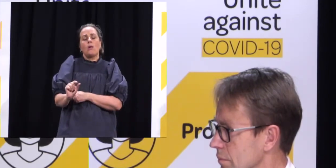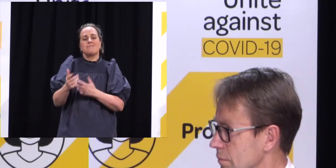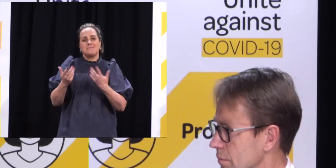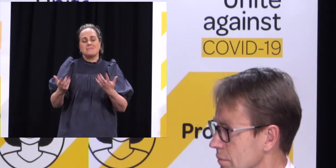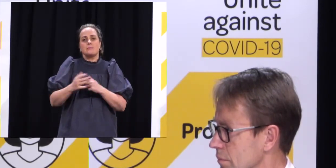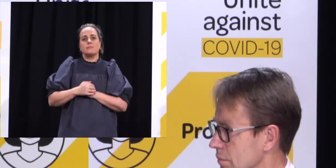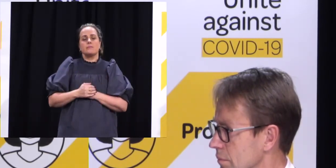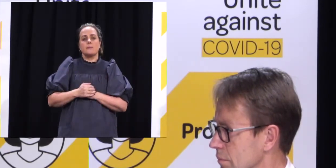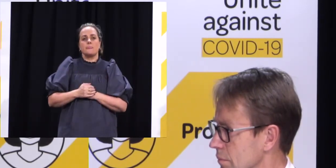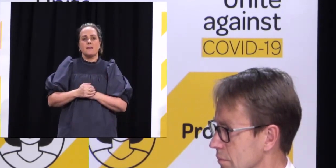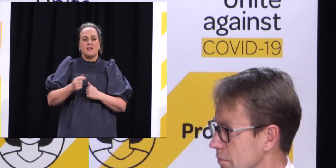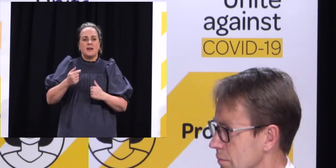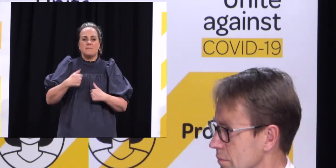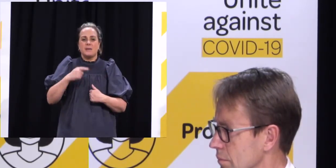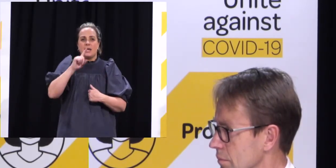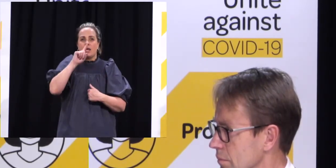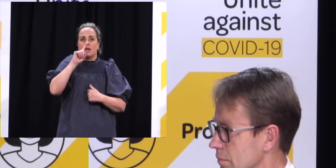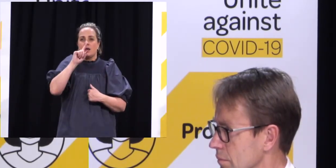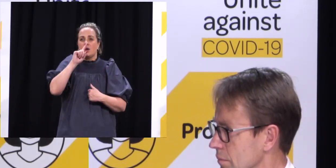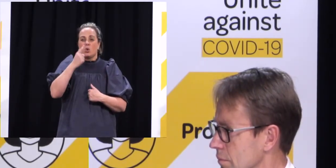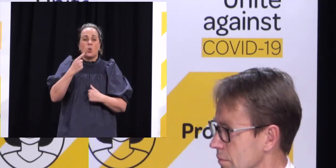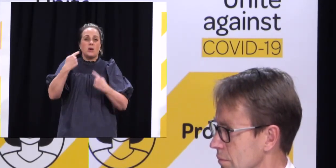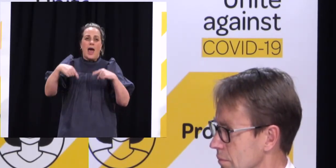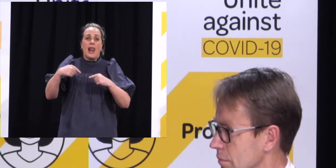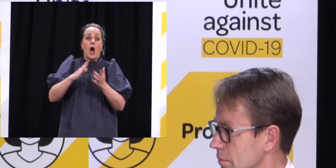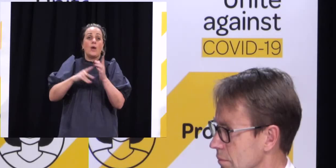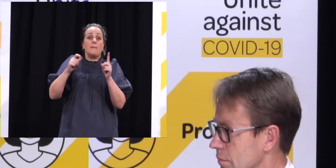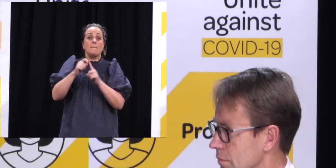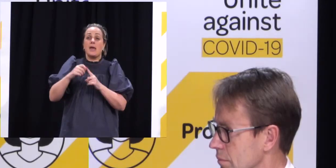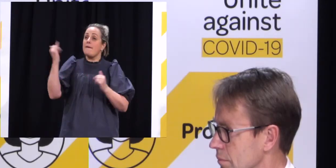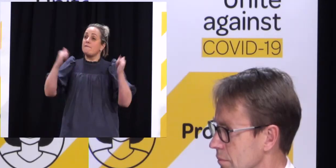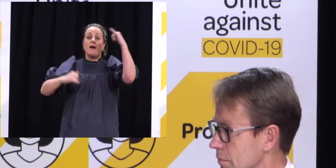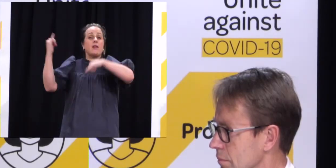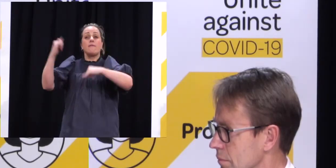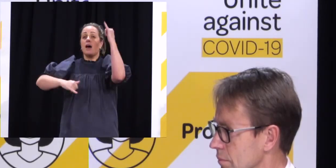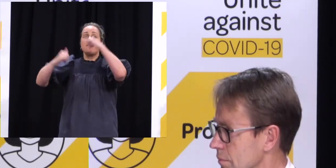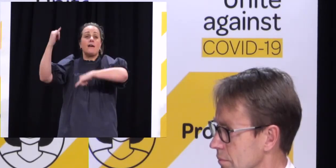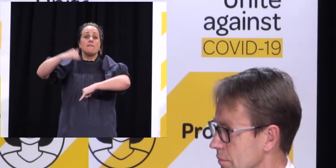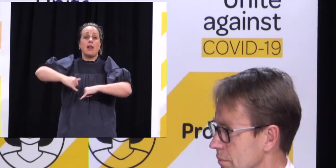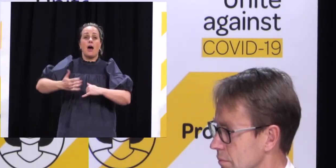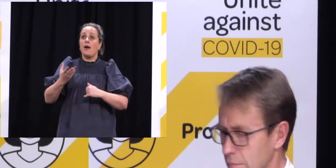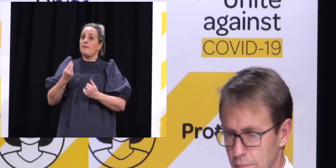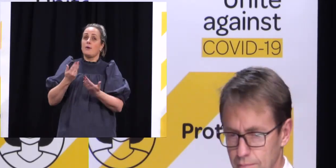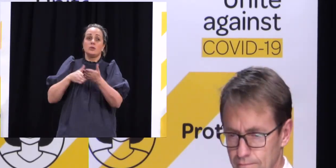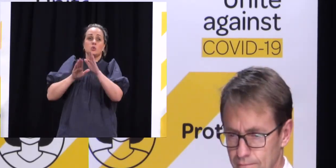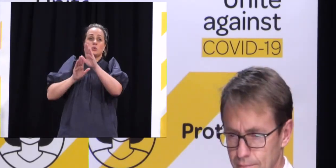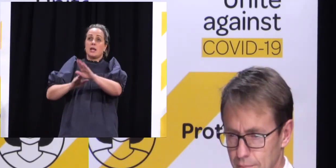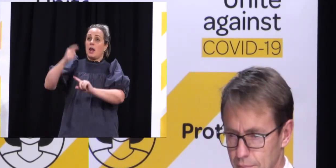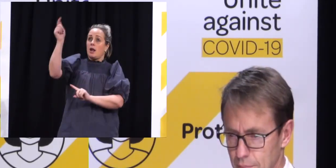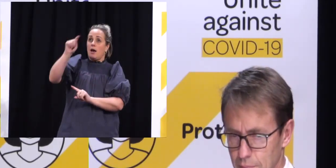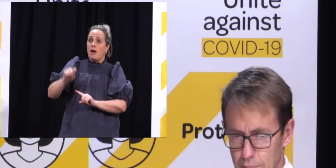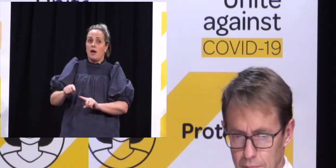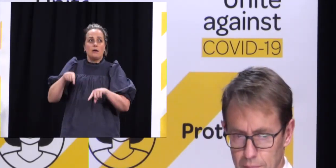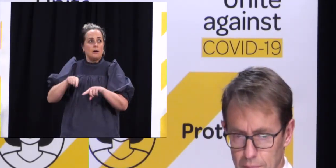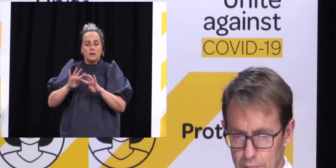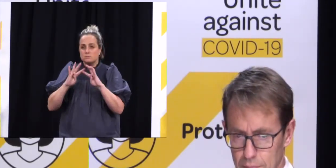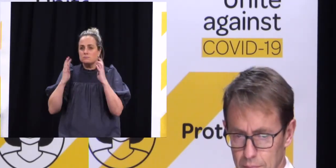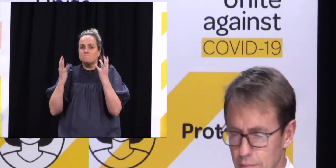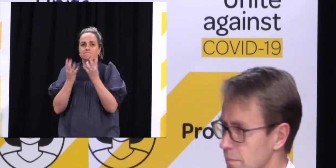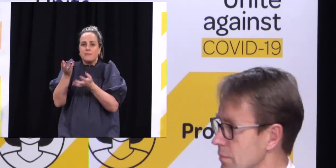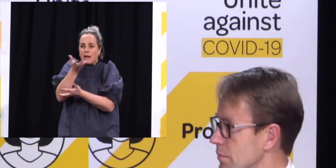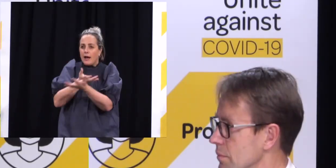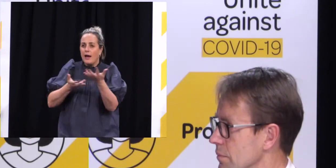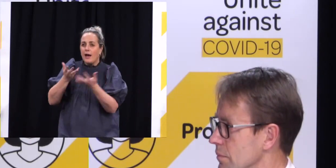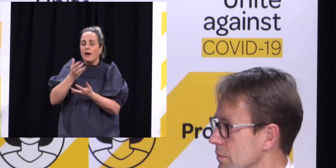exist, having MPs travel from across the country to come and convene in a closed environment where